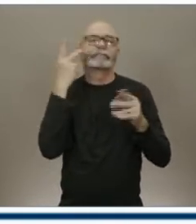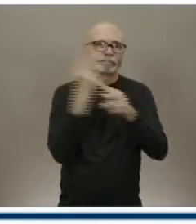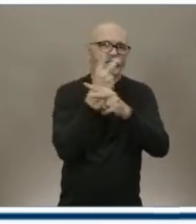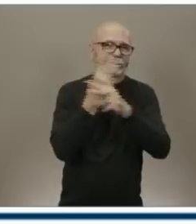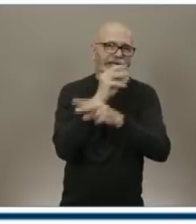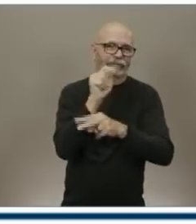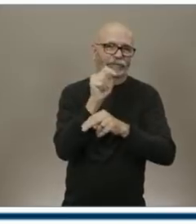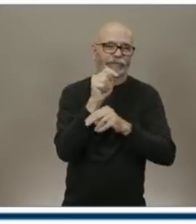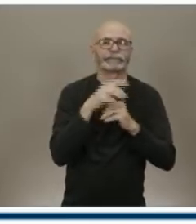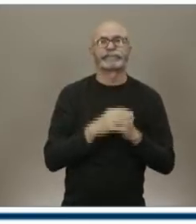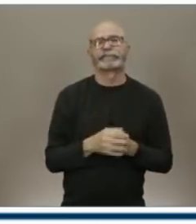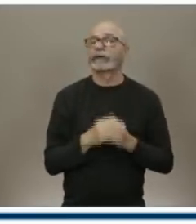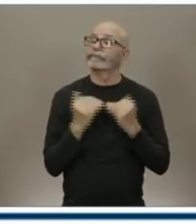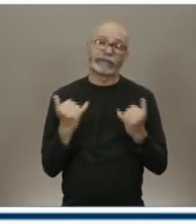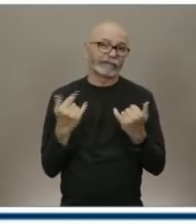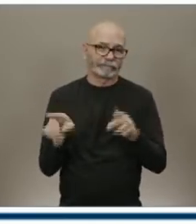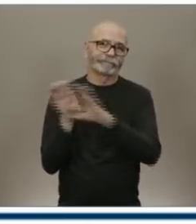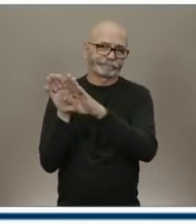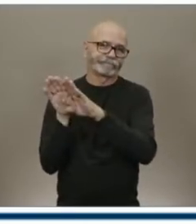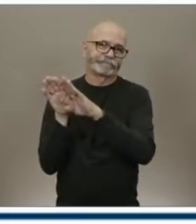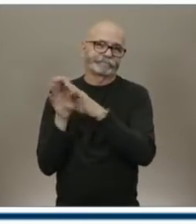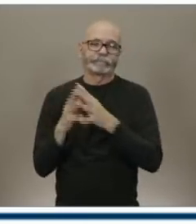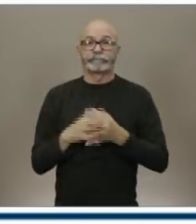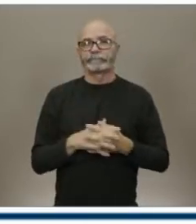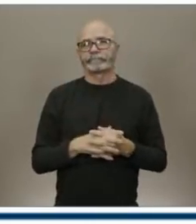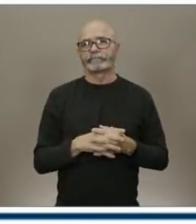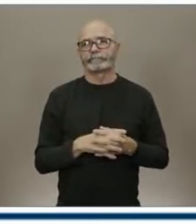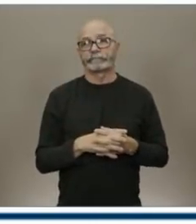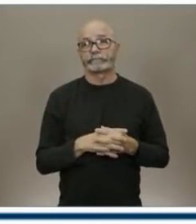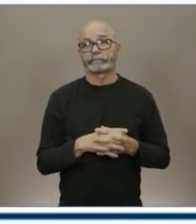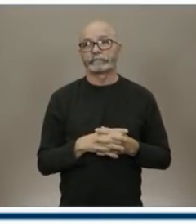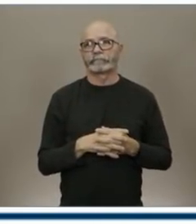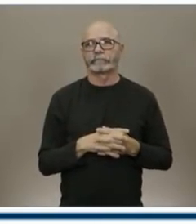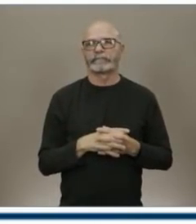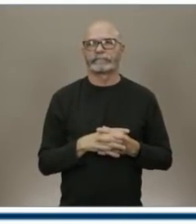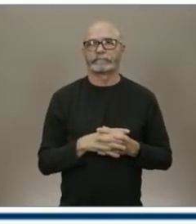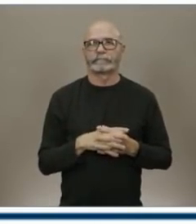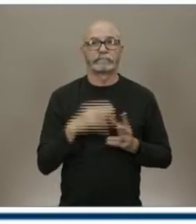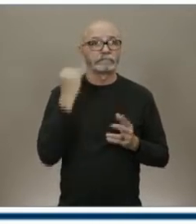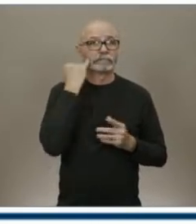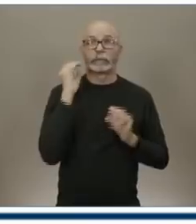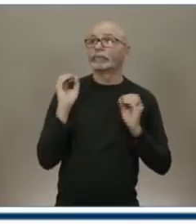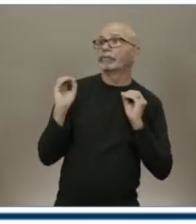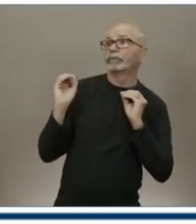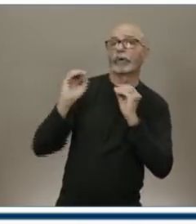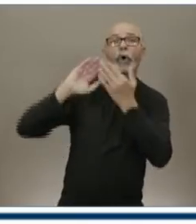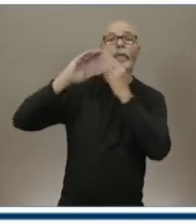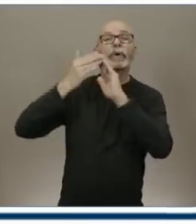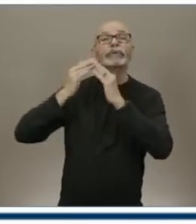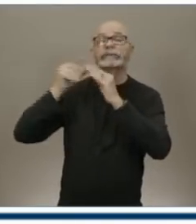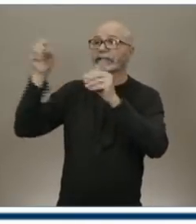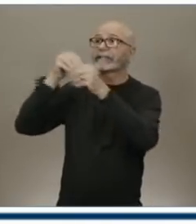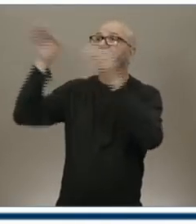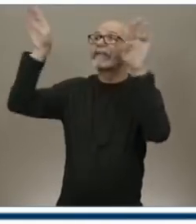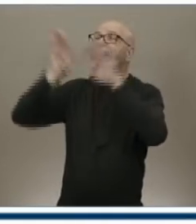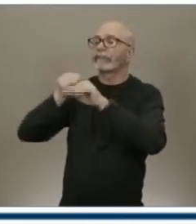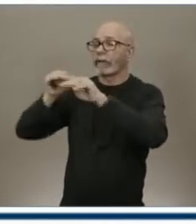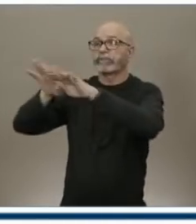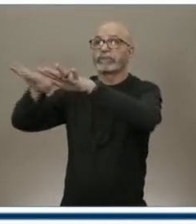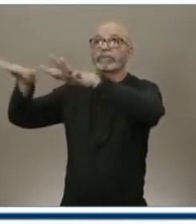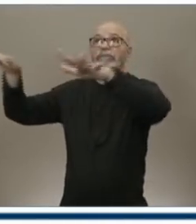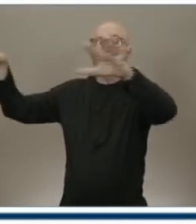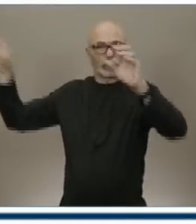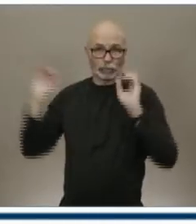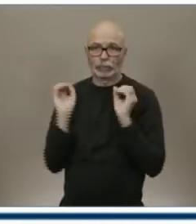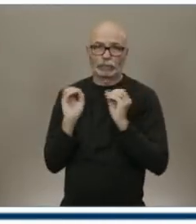that. And while there is no evidence of community transmission in the valley, we do want to stay ahead of the virus. And that's why